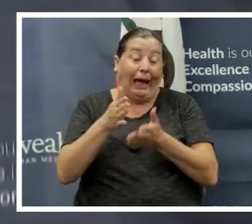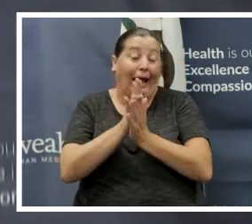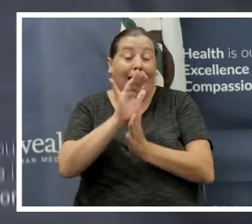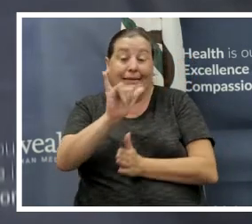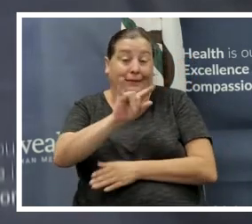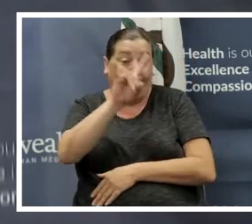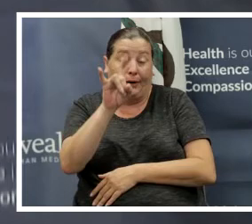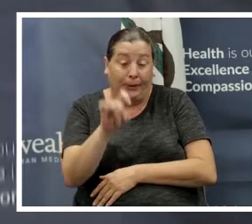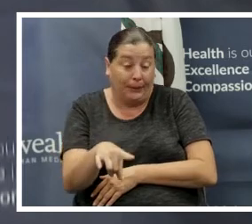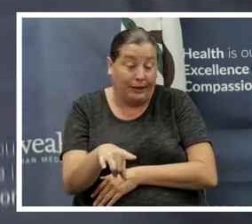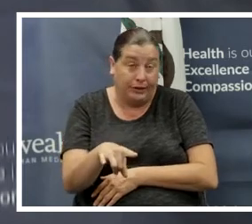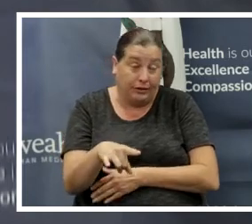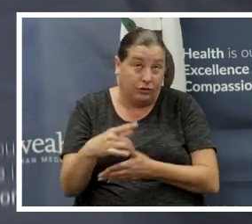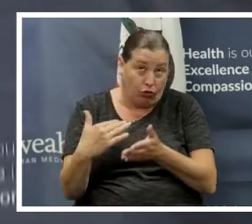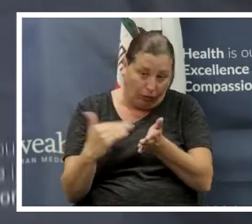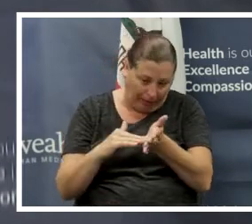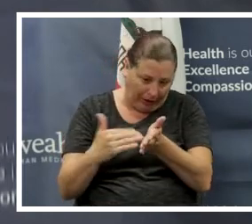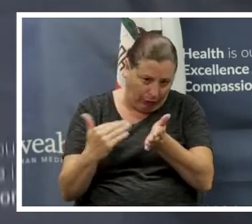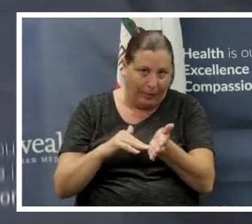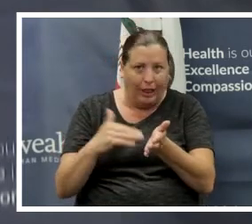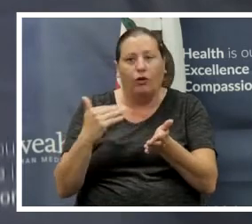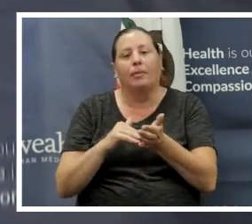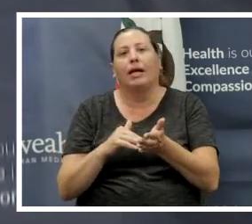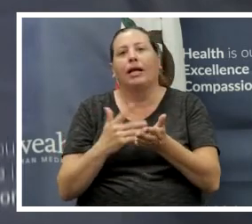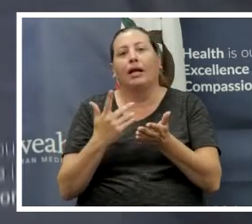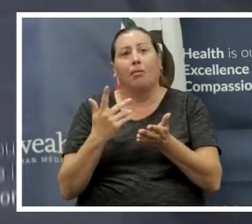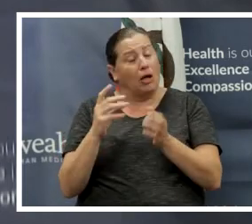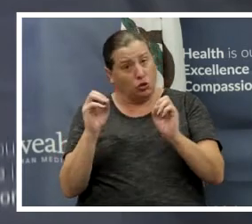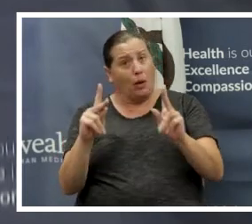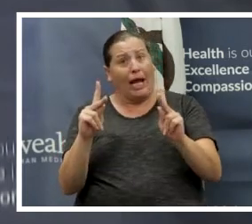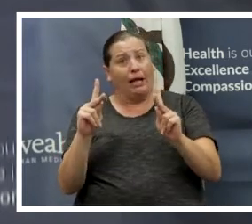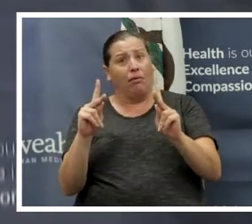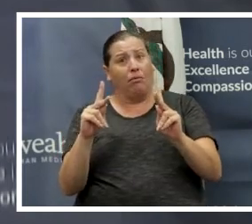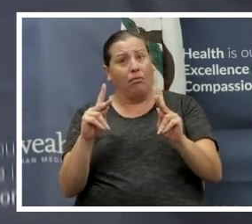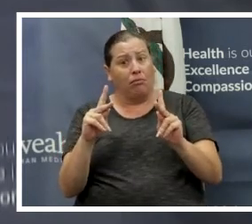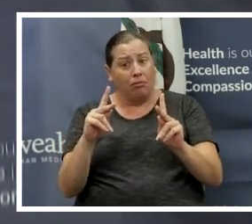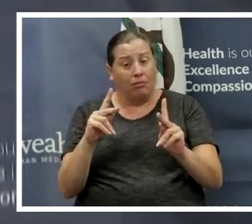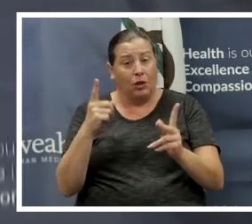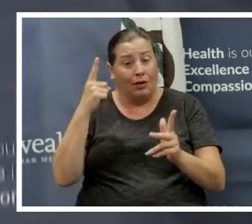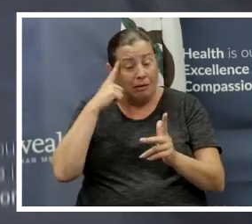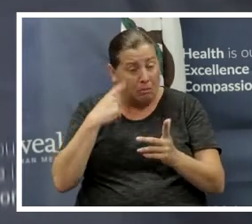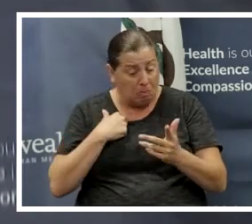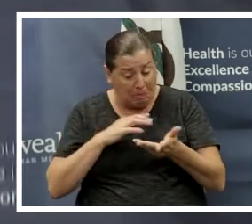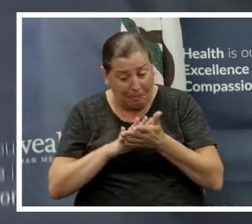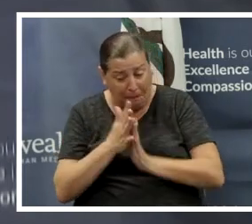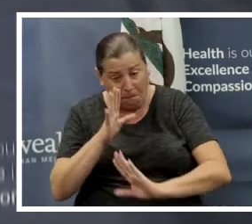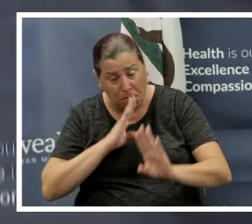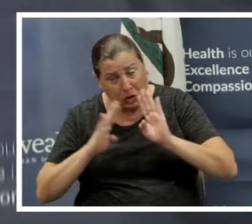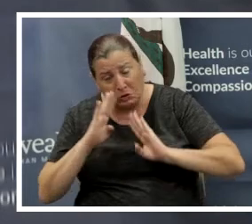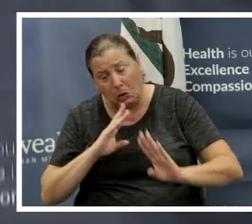question repeatedly, and it's okay. You think maybe I'd become frustrated by